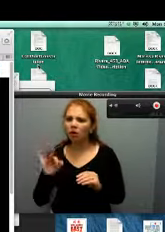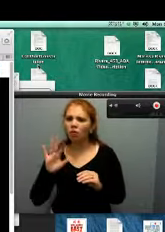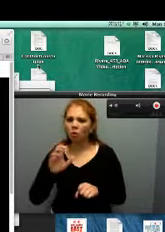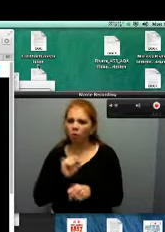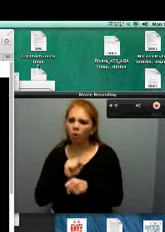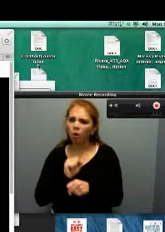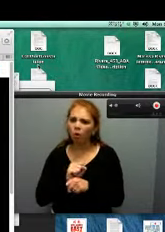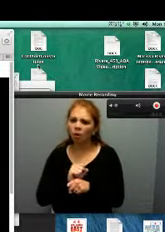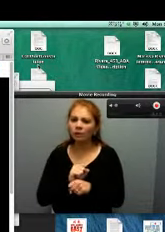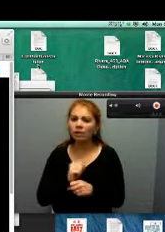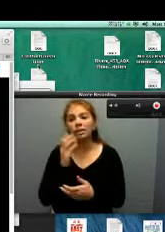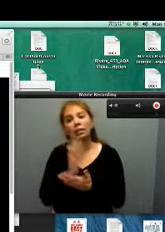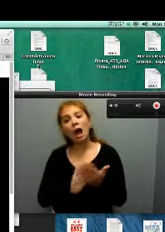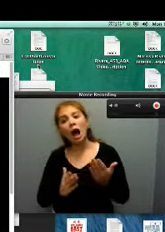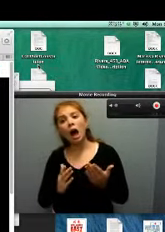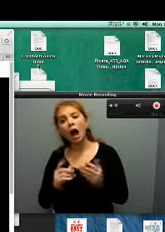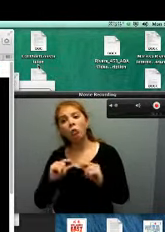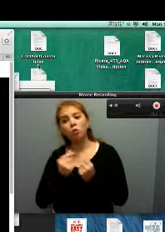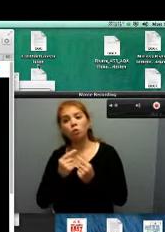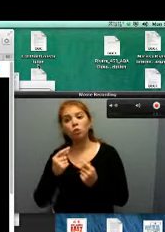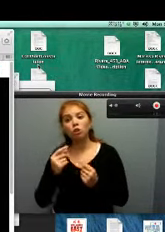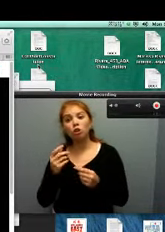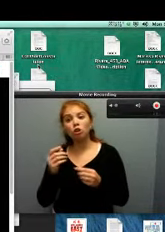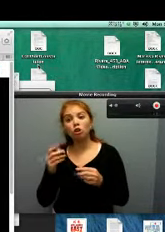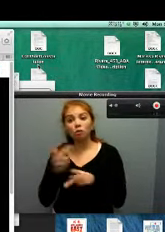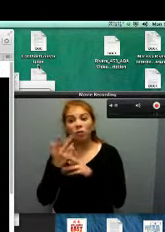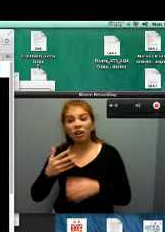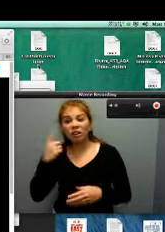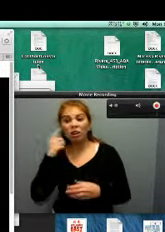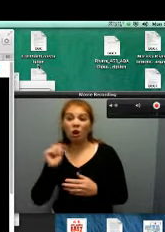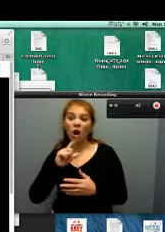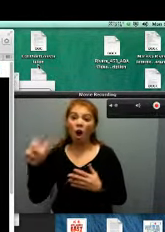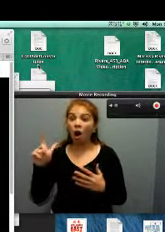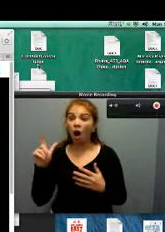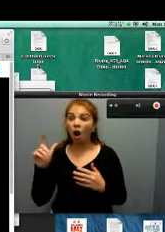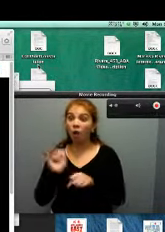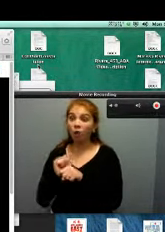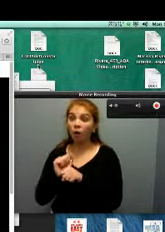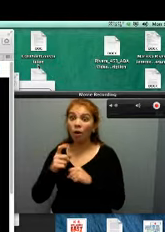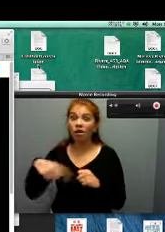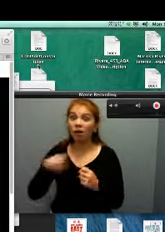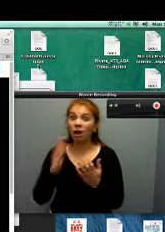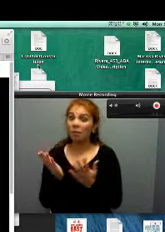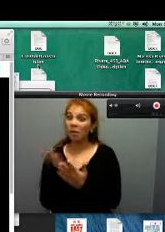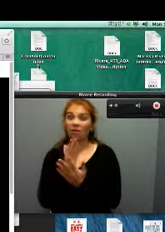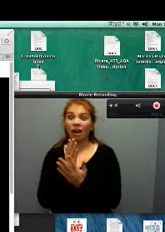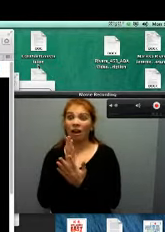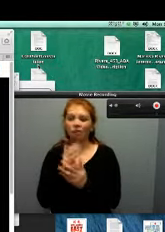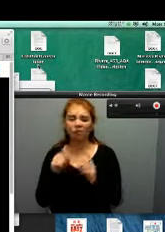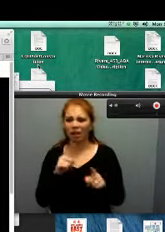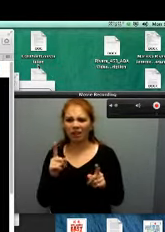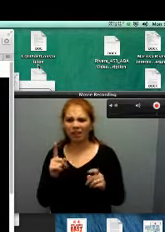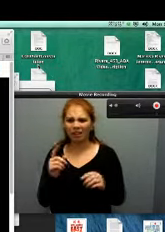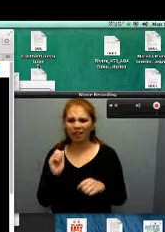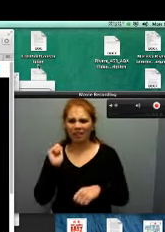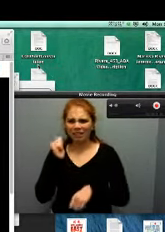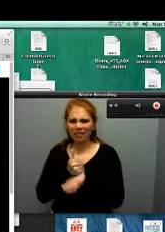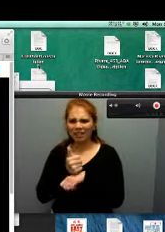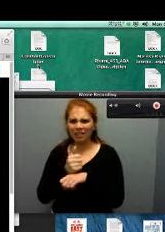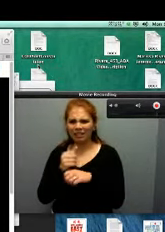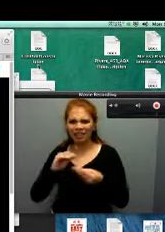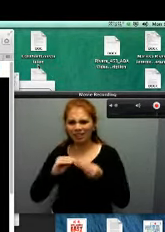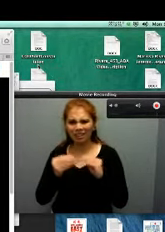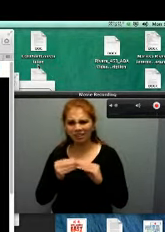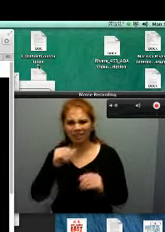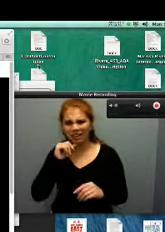Some supervisors think all their employees are above average. It's basically statistically impossible.